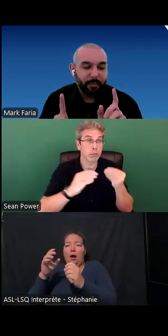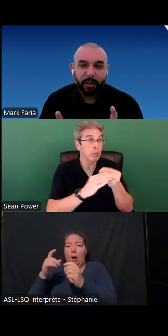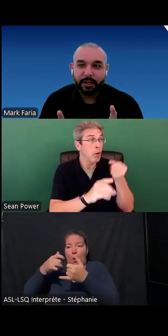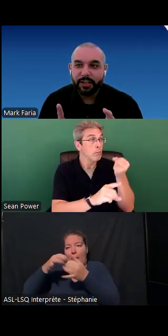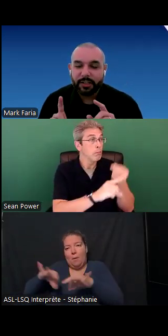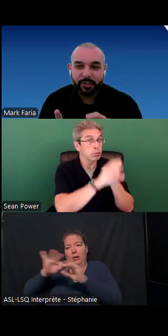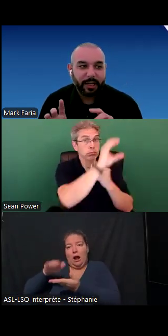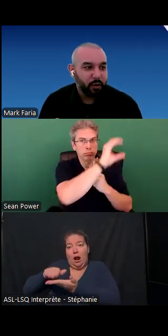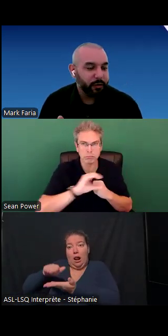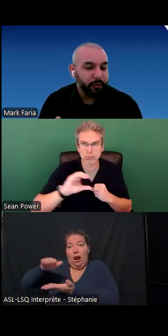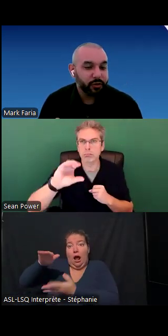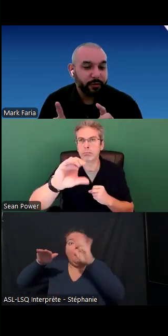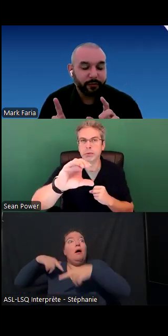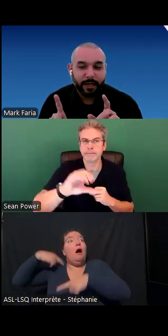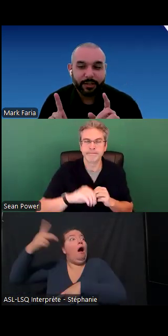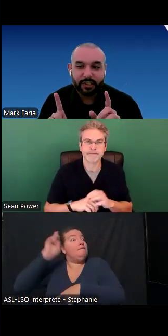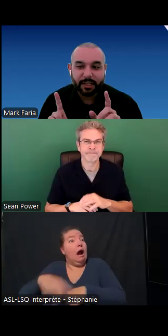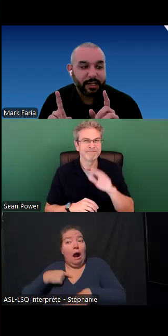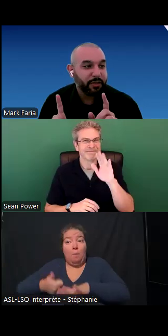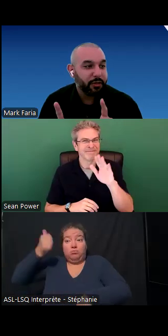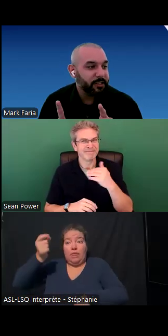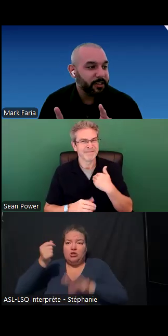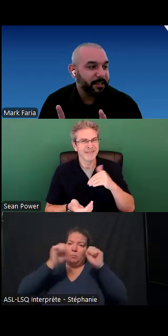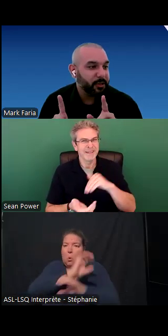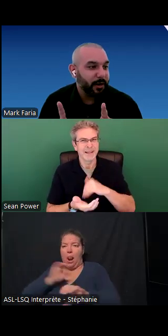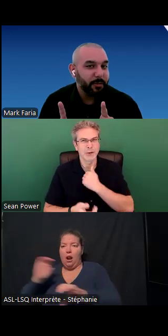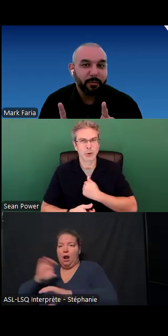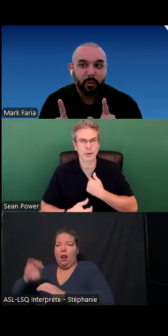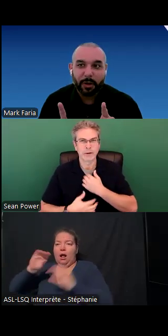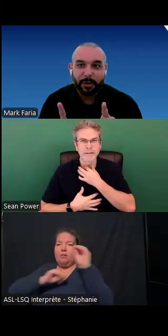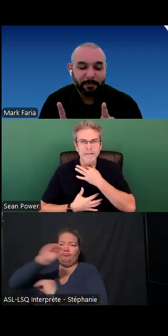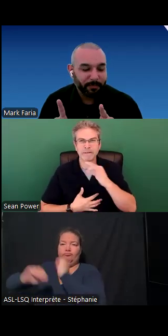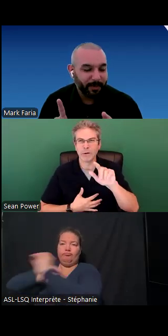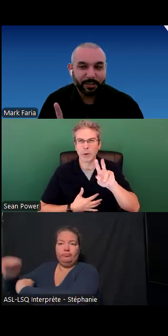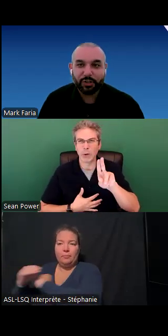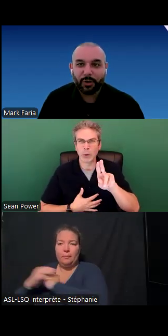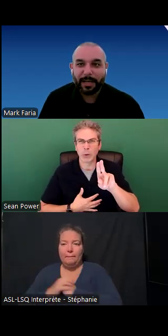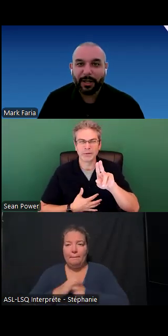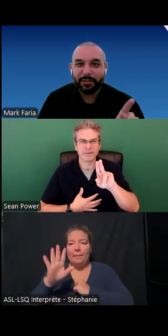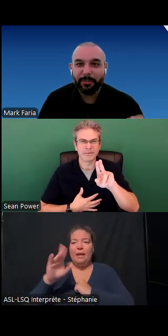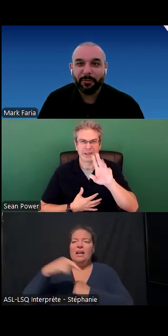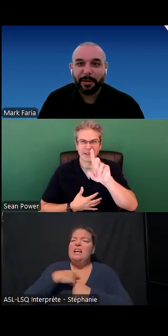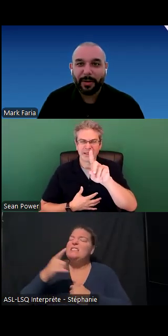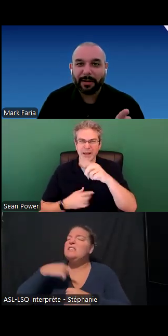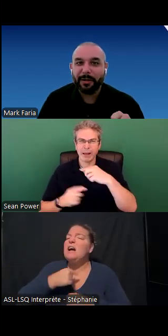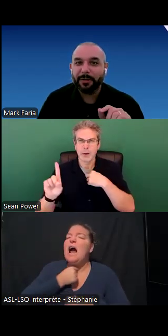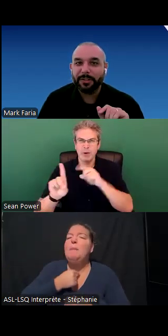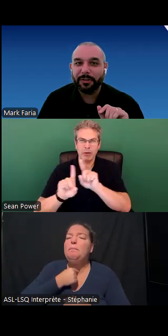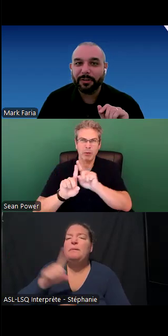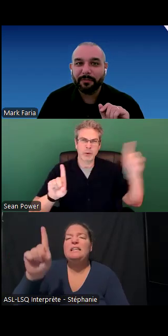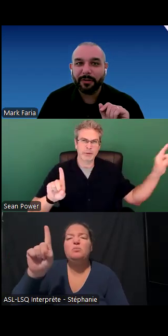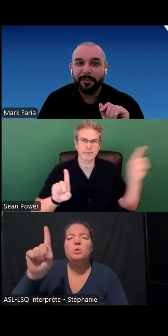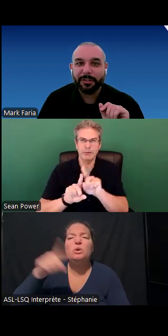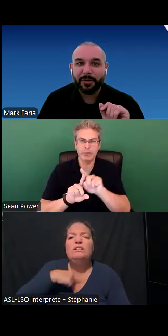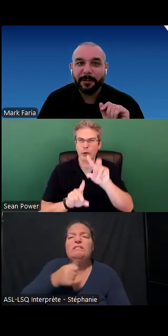Again, I apologize. I'm just getting over the flu. So if I just gonna take 30 seconds to grab a bit more water. I just drank a lot, so I'll be right back. I'm very